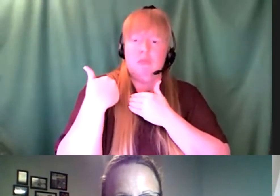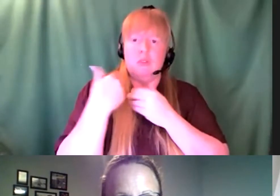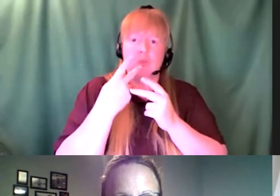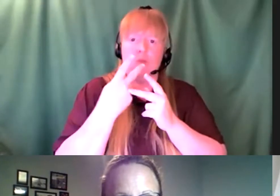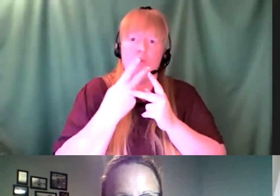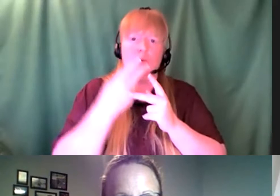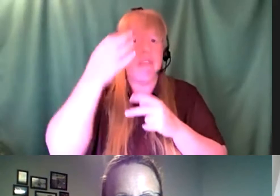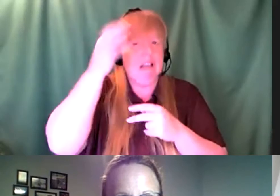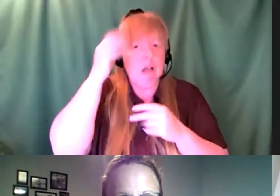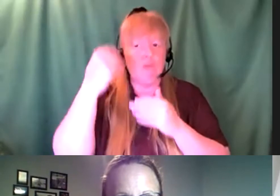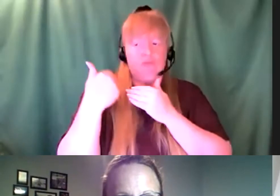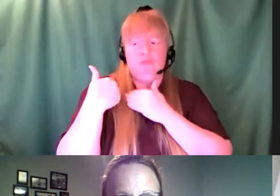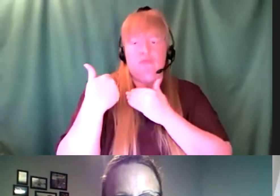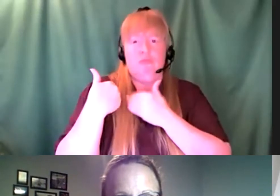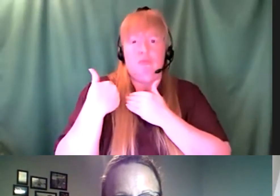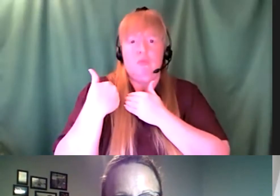basically give them